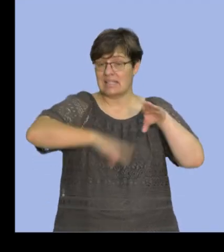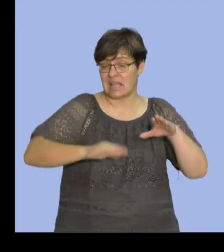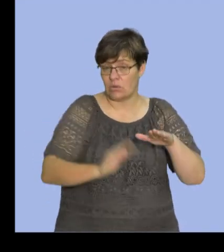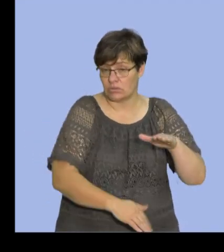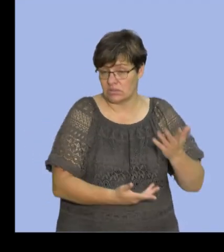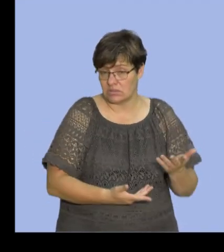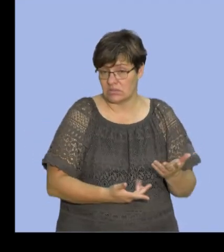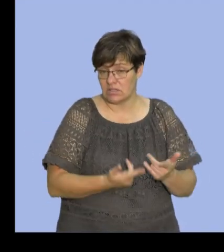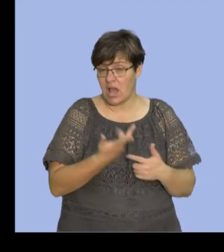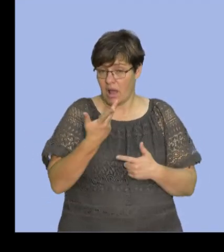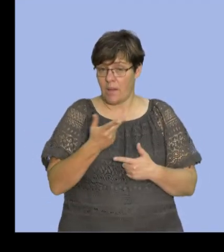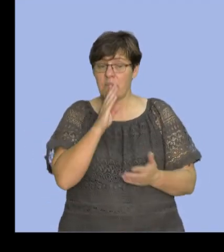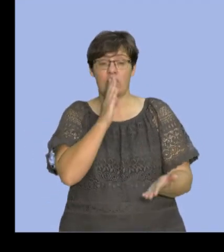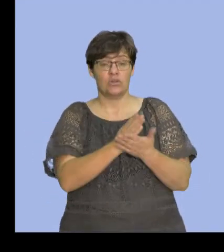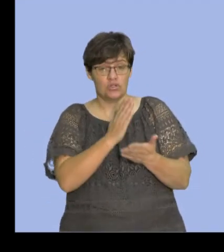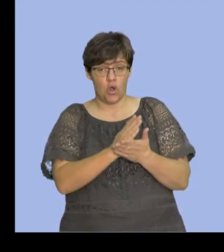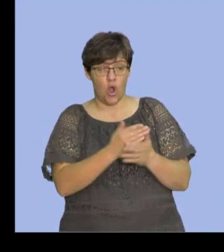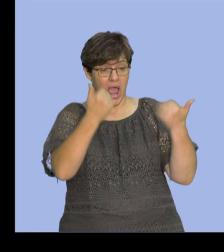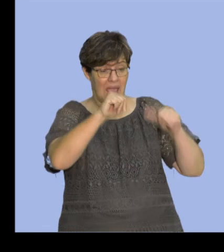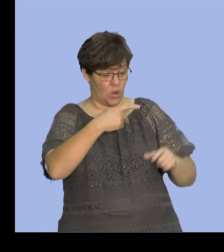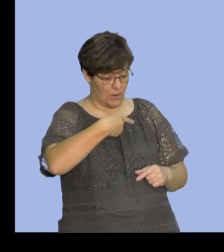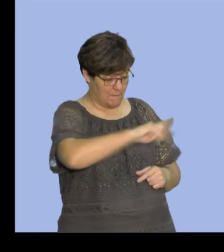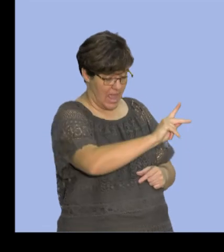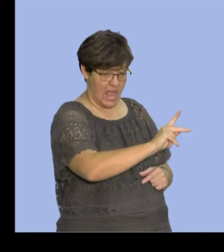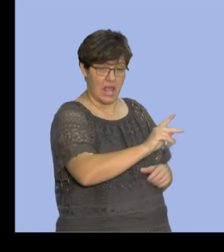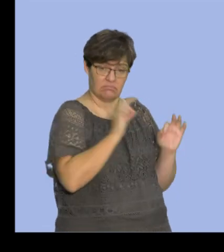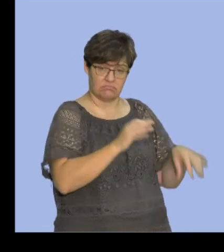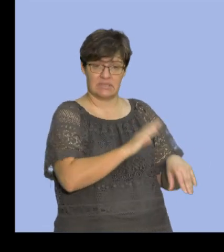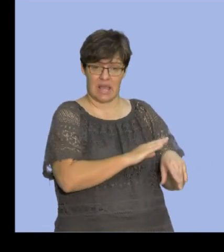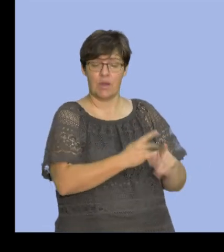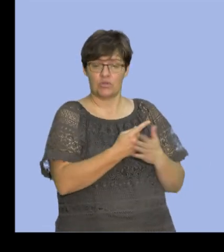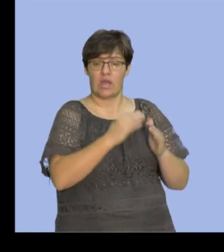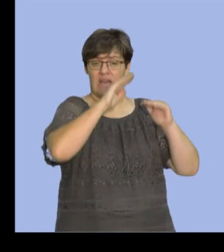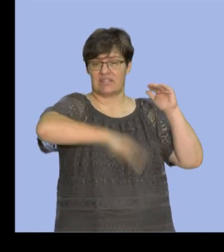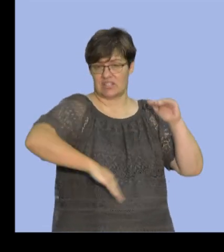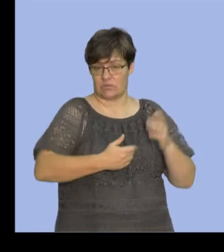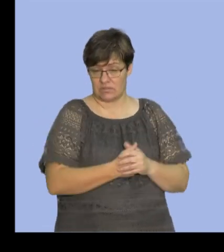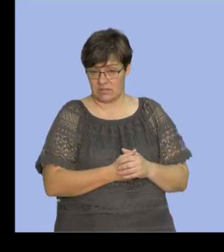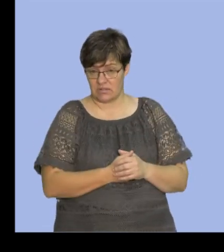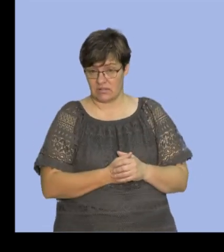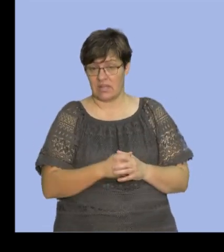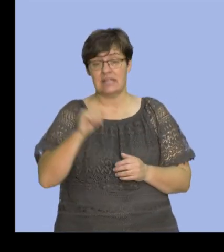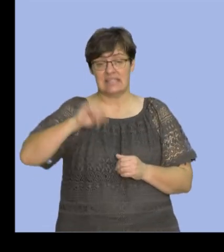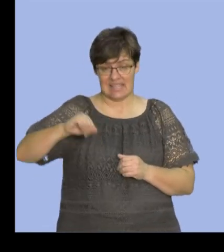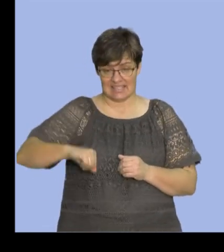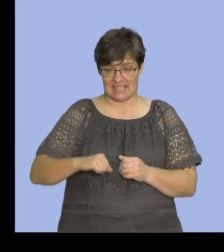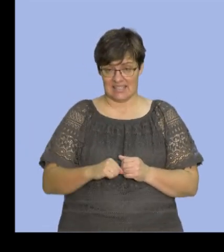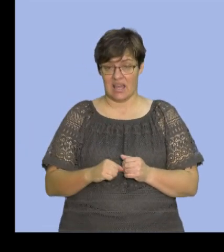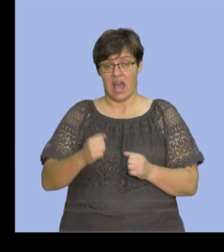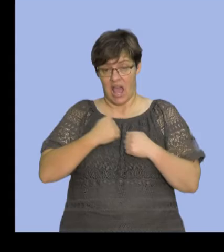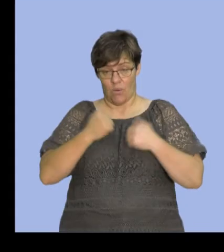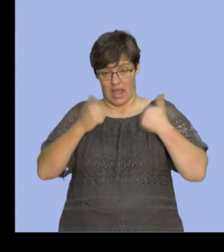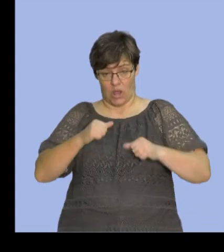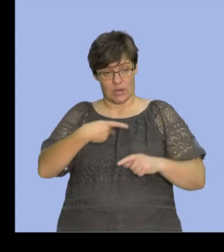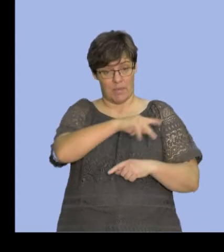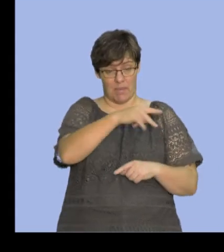we ensuring that we're settling our accounts on time to get the necessary discounts? And yes, are we settling our accounts